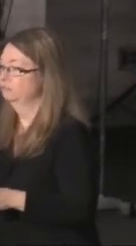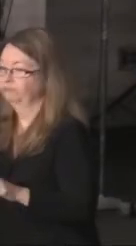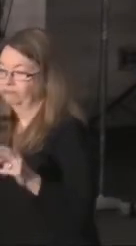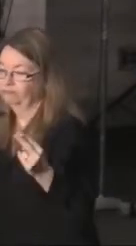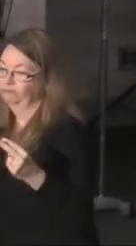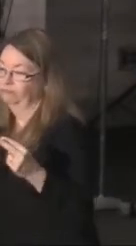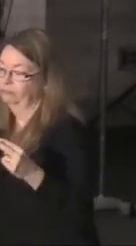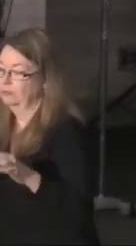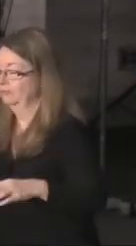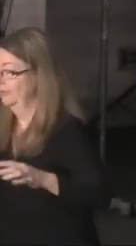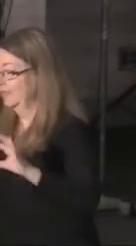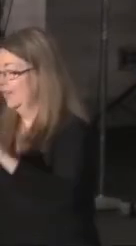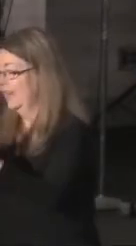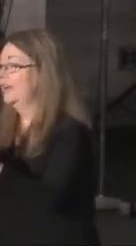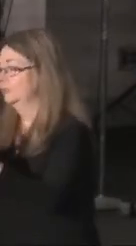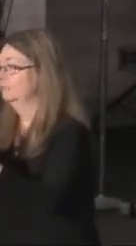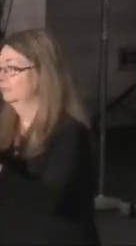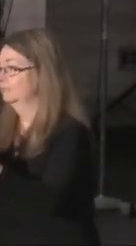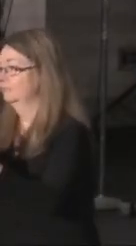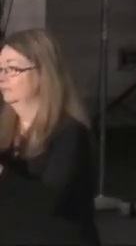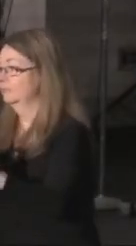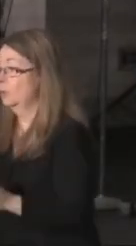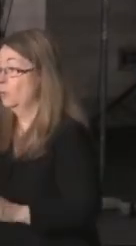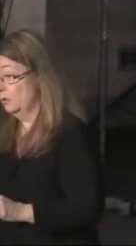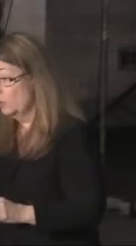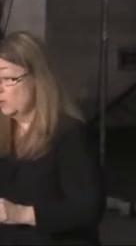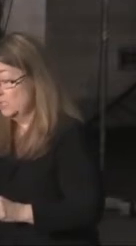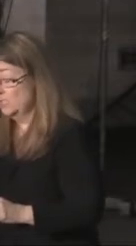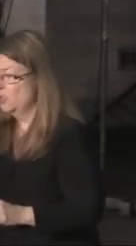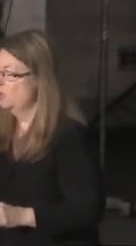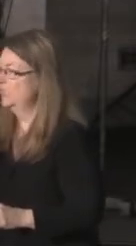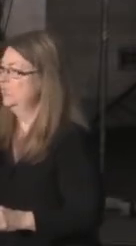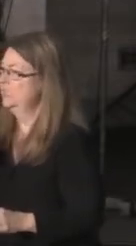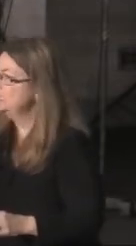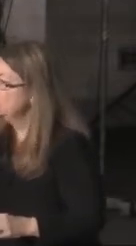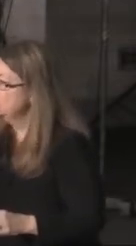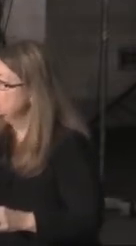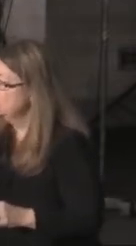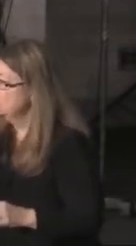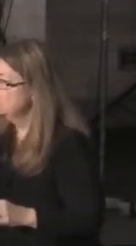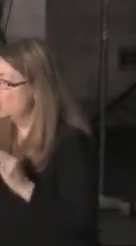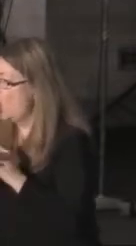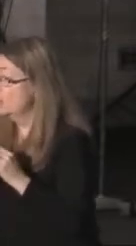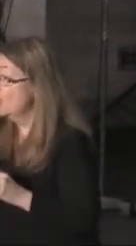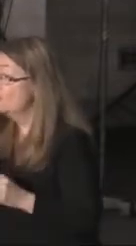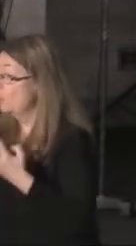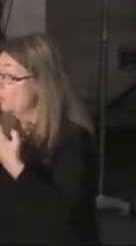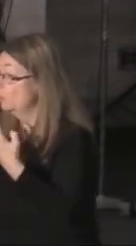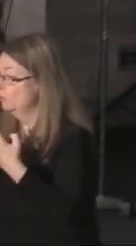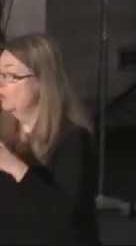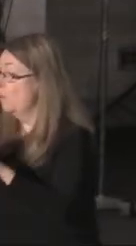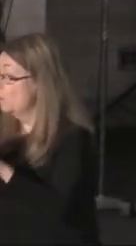each of you would be attached to a chain. And one of the reasons why they took guarding their prisoner so seriously is because if your prisoner escaped, you would